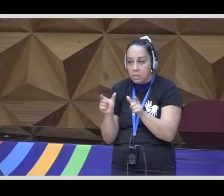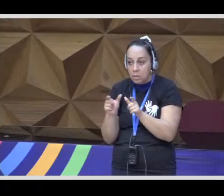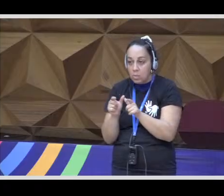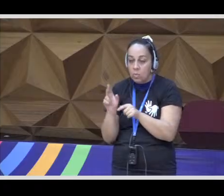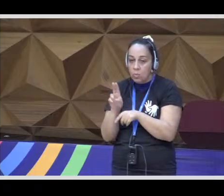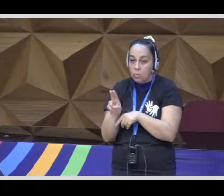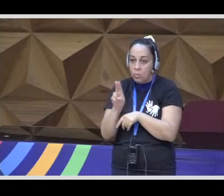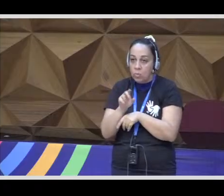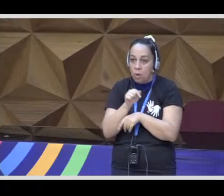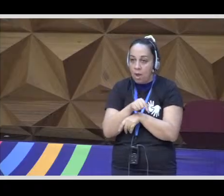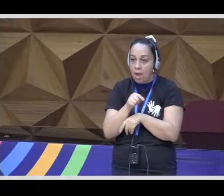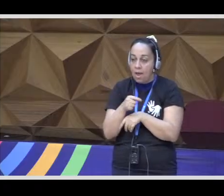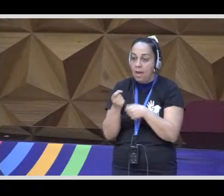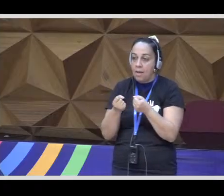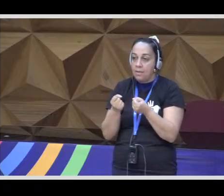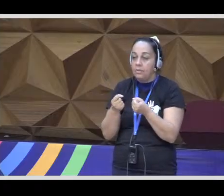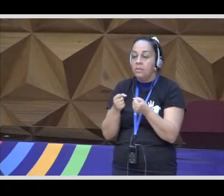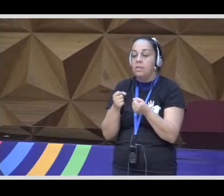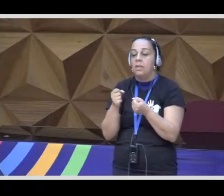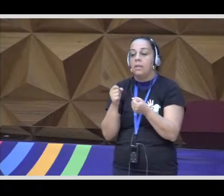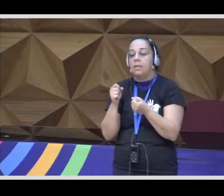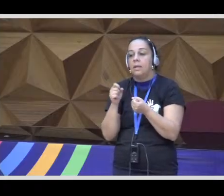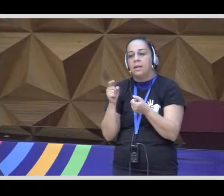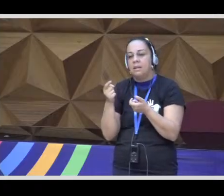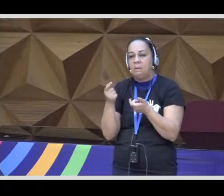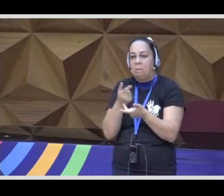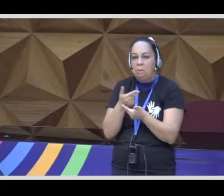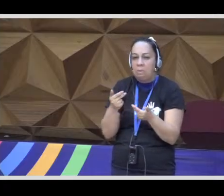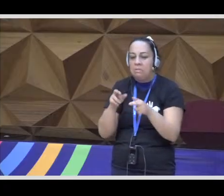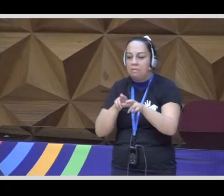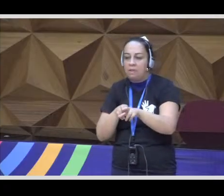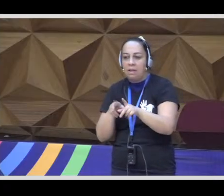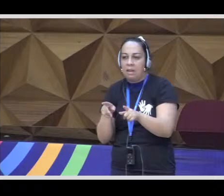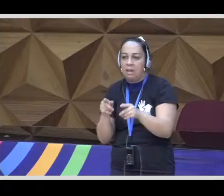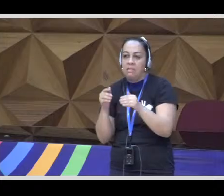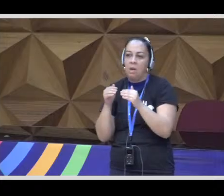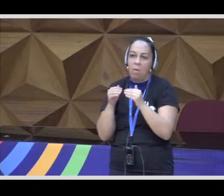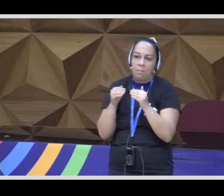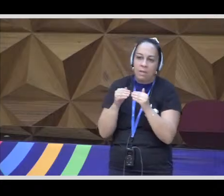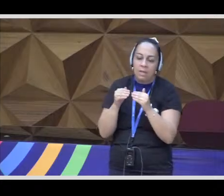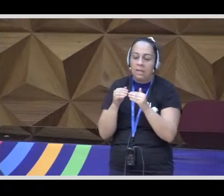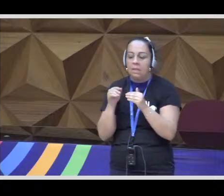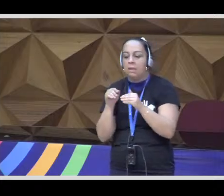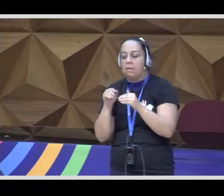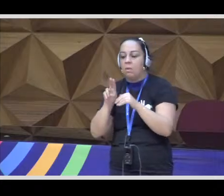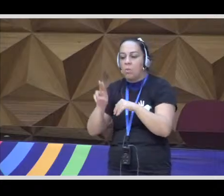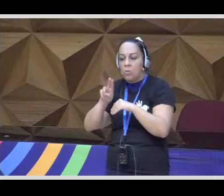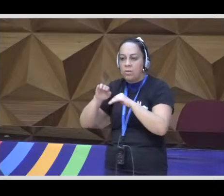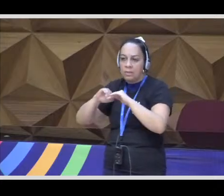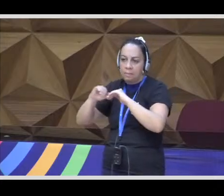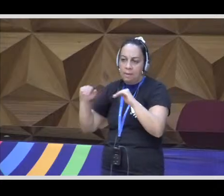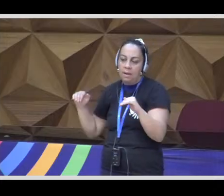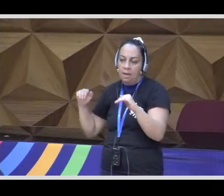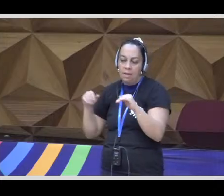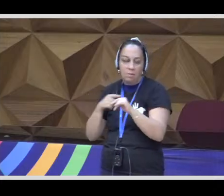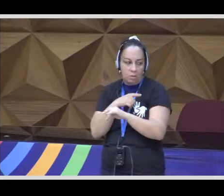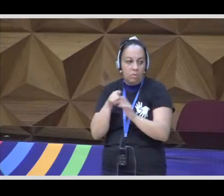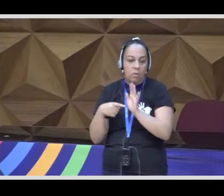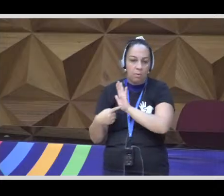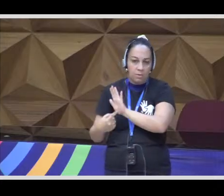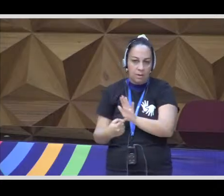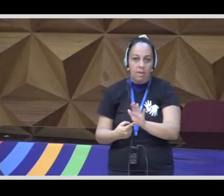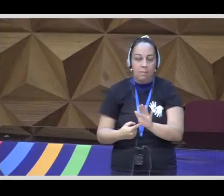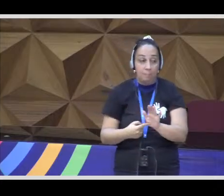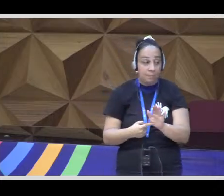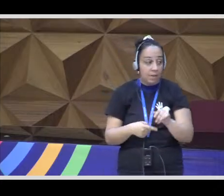situations. Some of them you could combine together, some of them you might use separately. The acceleration cues were as good as kind of